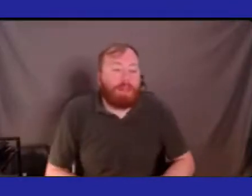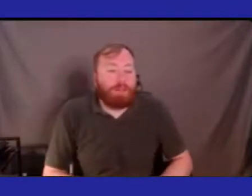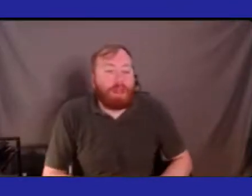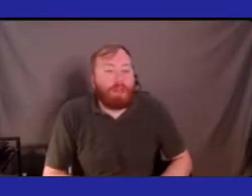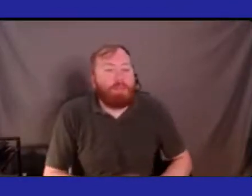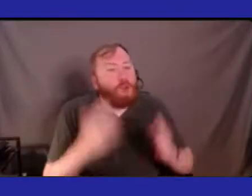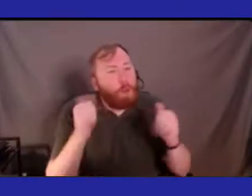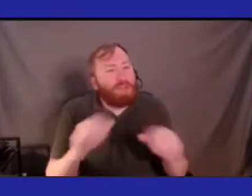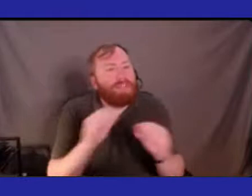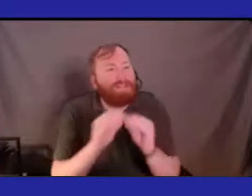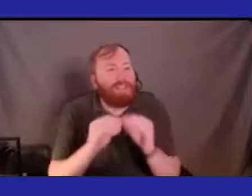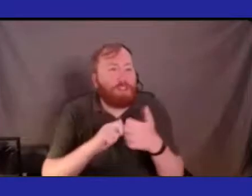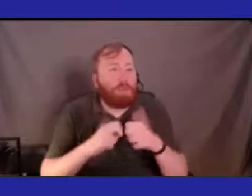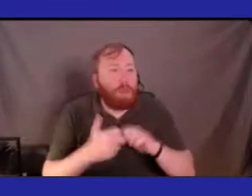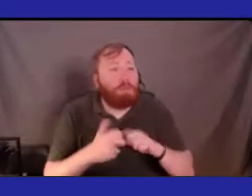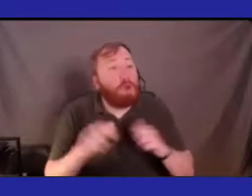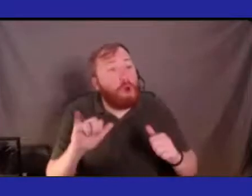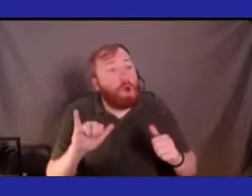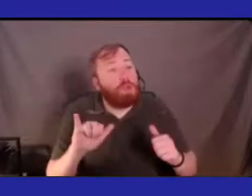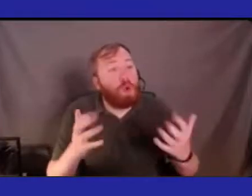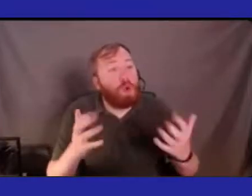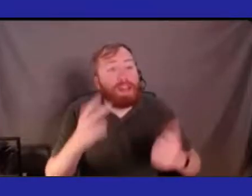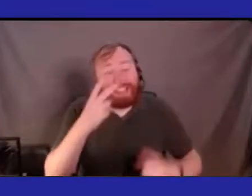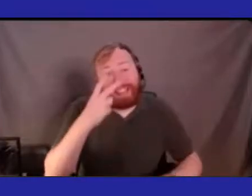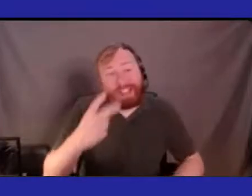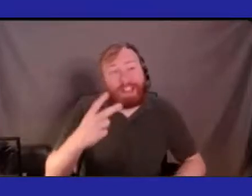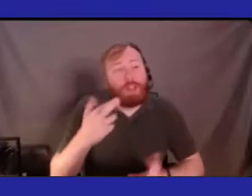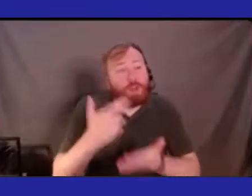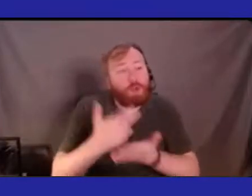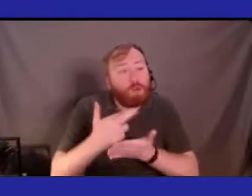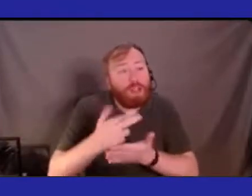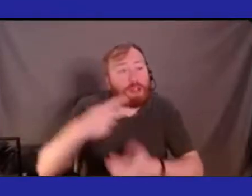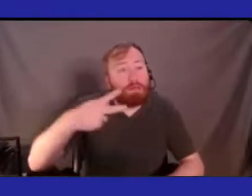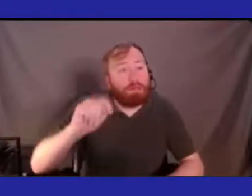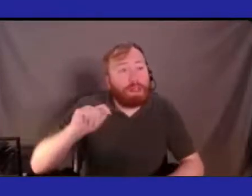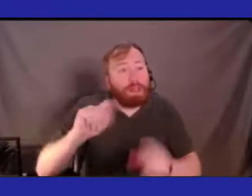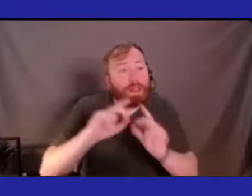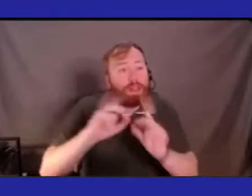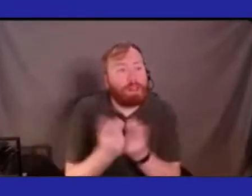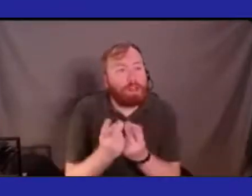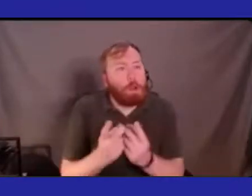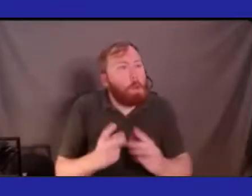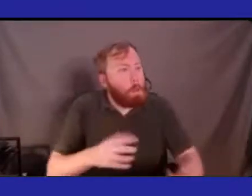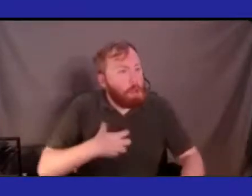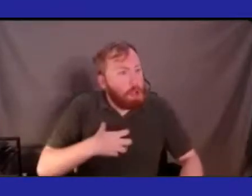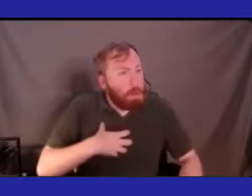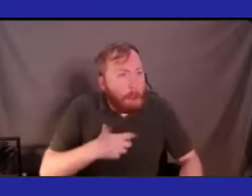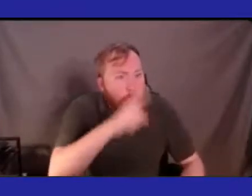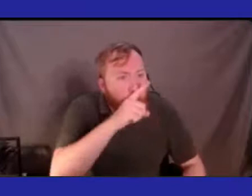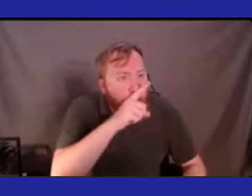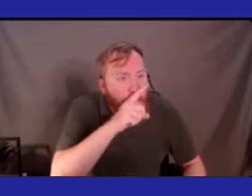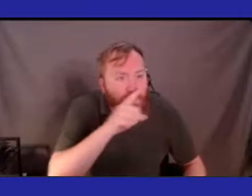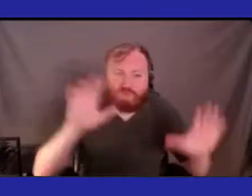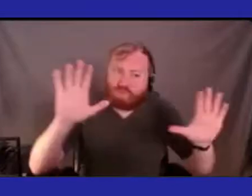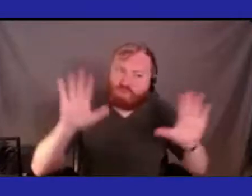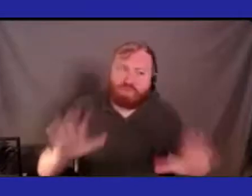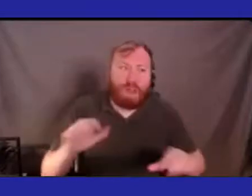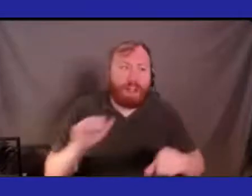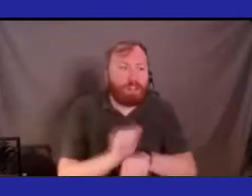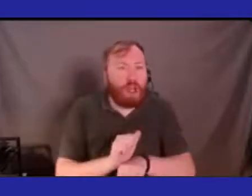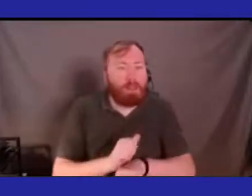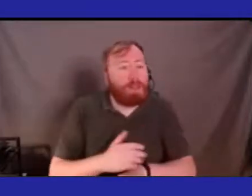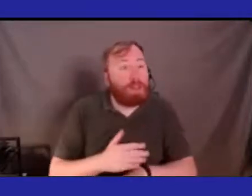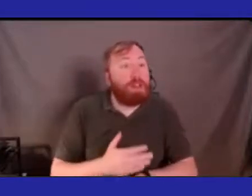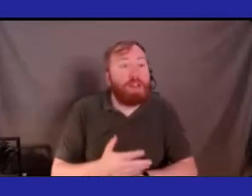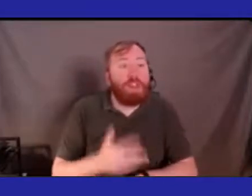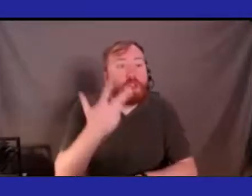rehab PT division improved. It's first of all, I'm not complaining about it. They do an excellent job. I broke my foot